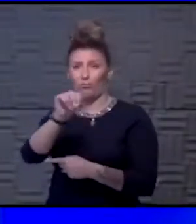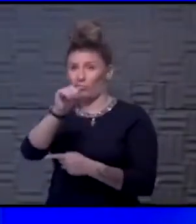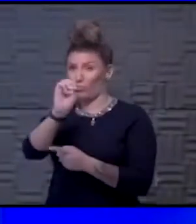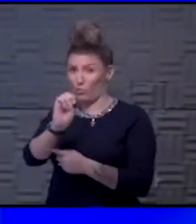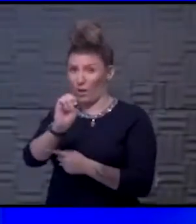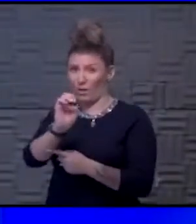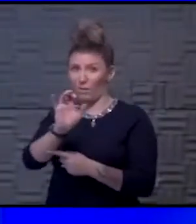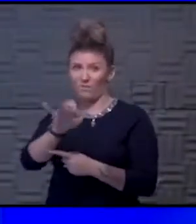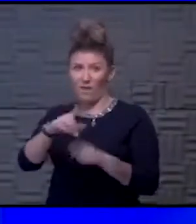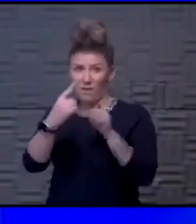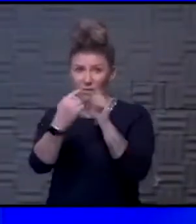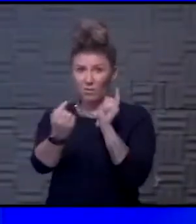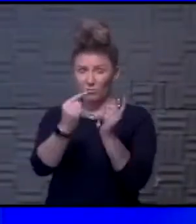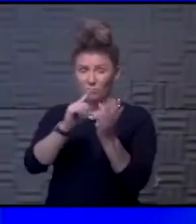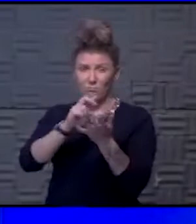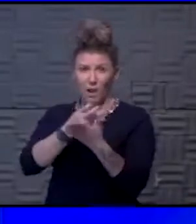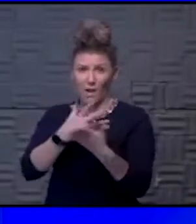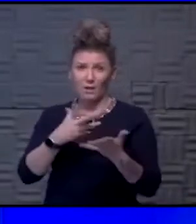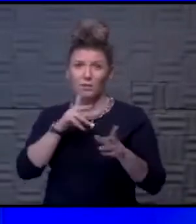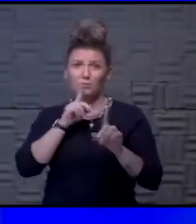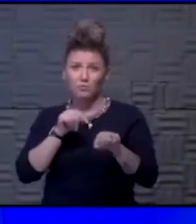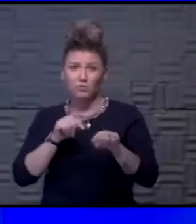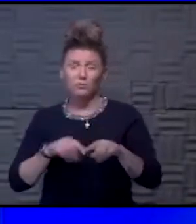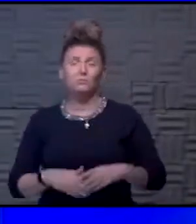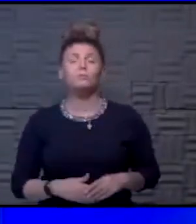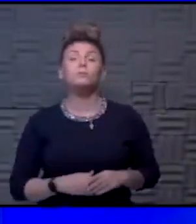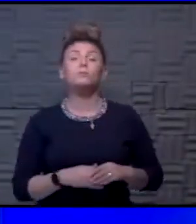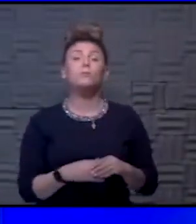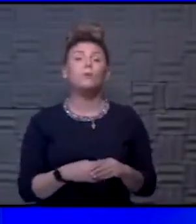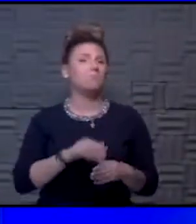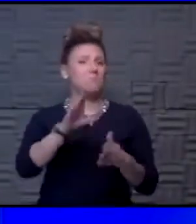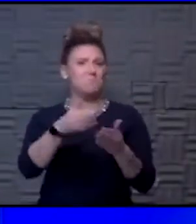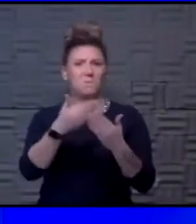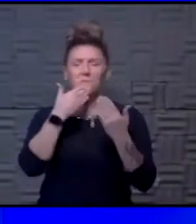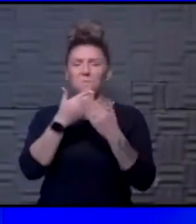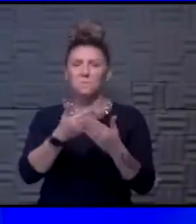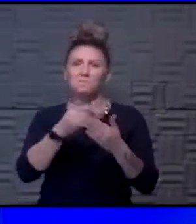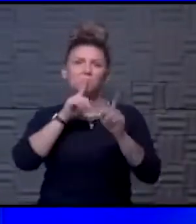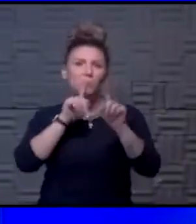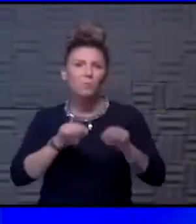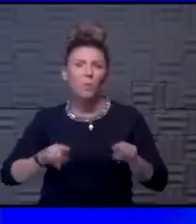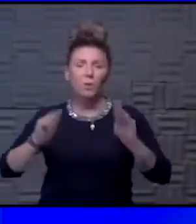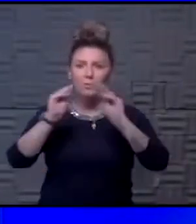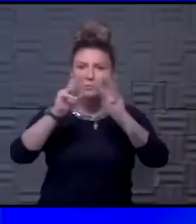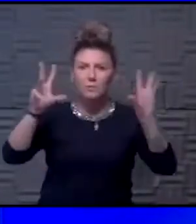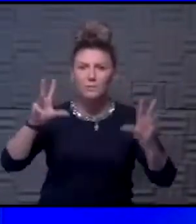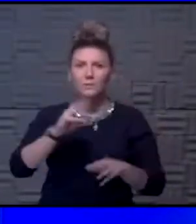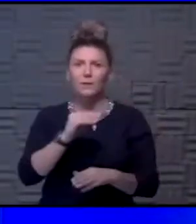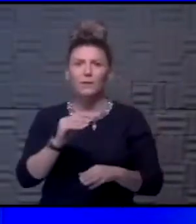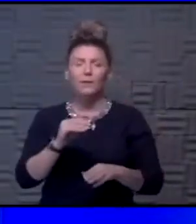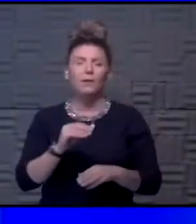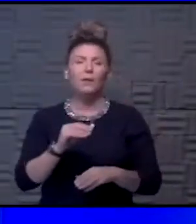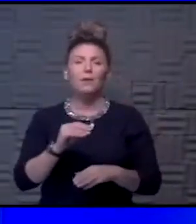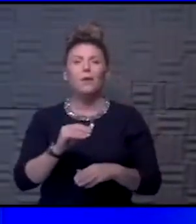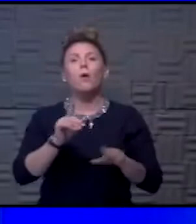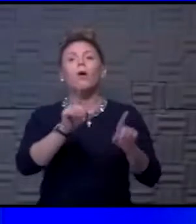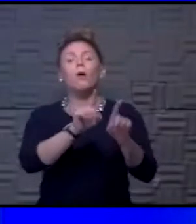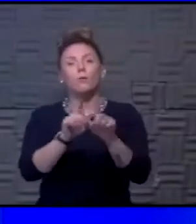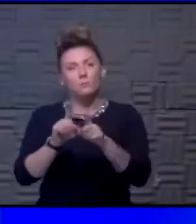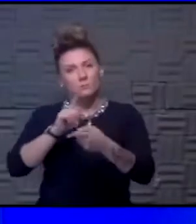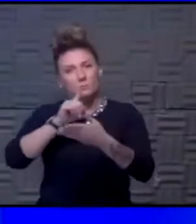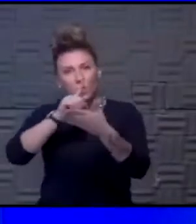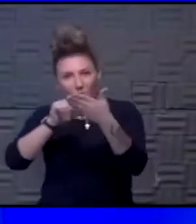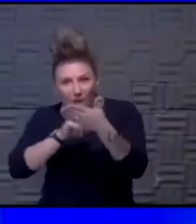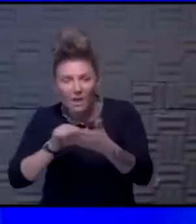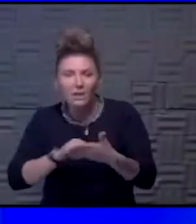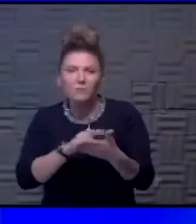reactions. So, you know, all of those things, I think it's good to report in transparency, and then they're obviously investigated as well. And then we've also